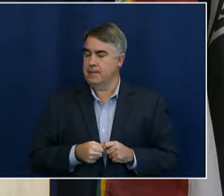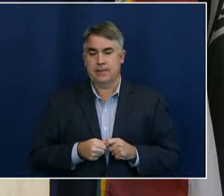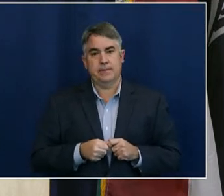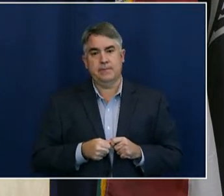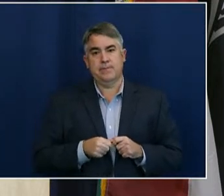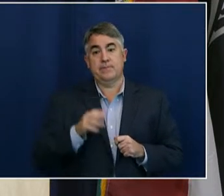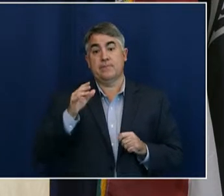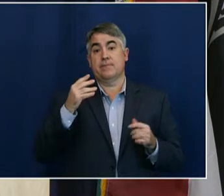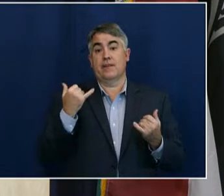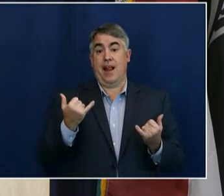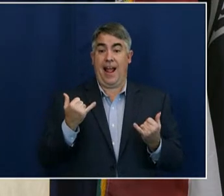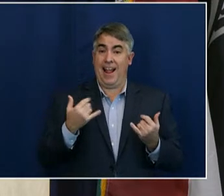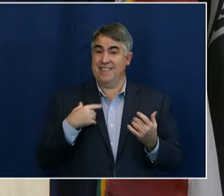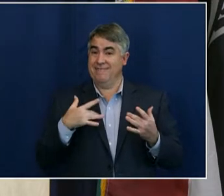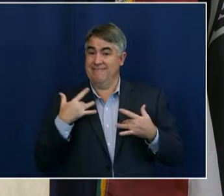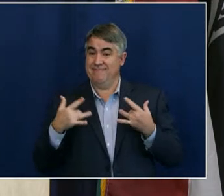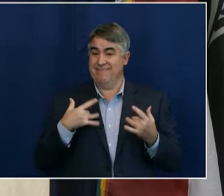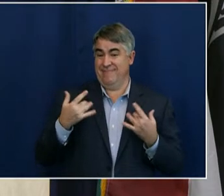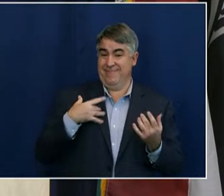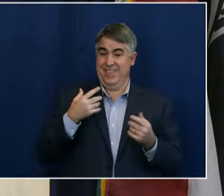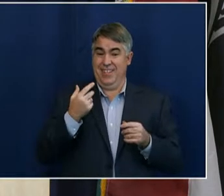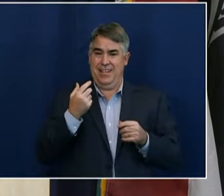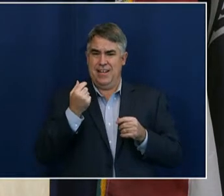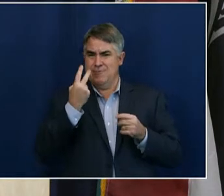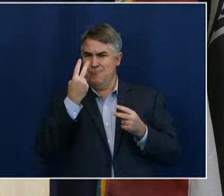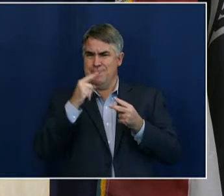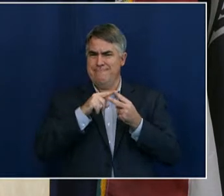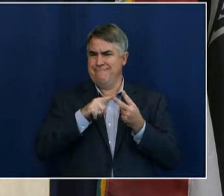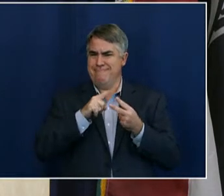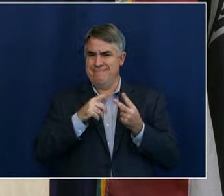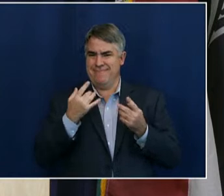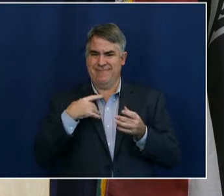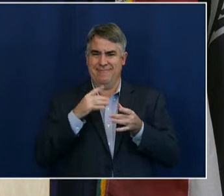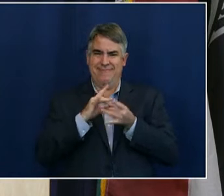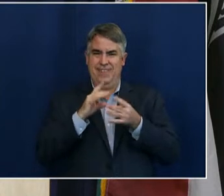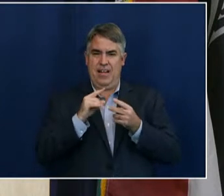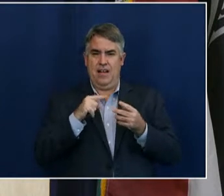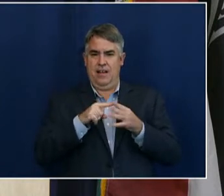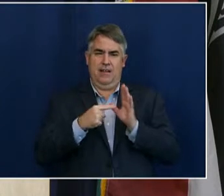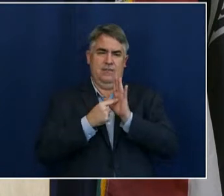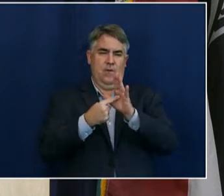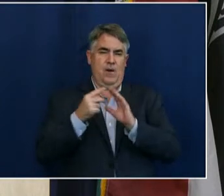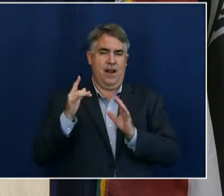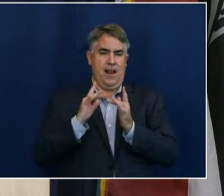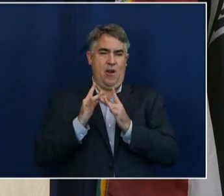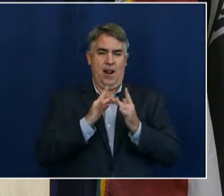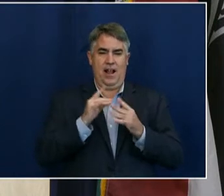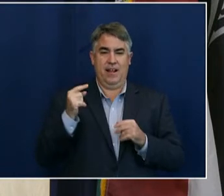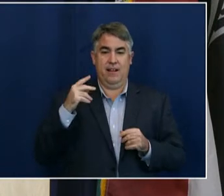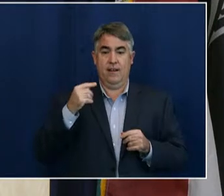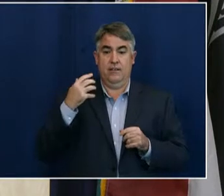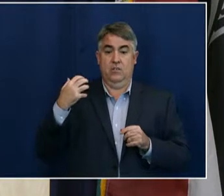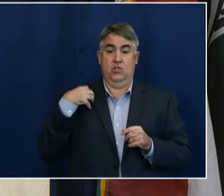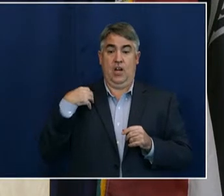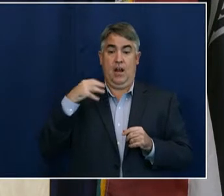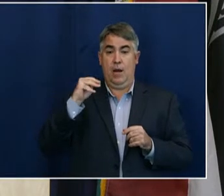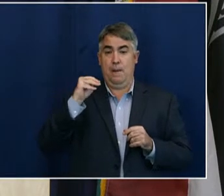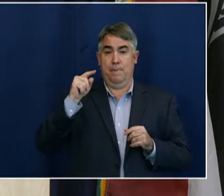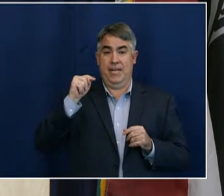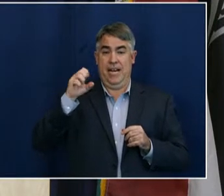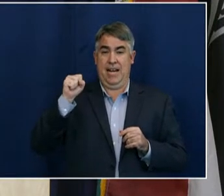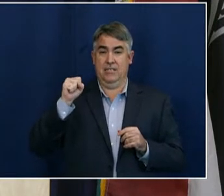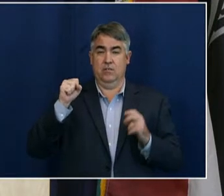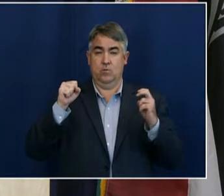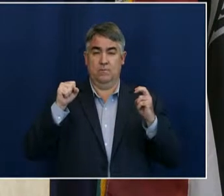tout two other quick things, and then we will jump into our charts. As chair of MTS, I'm very proud of Metropolitan